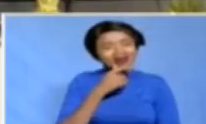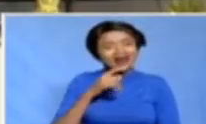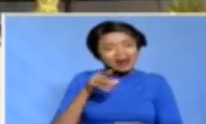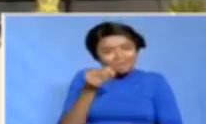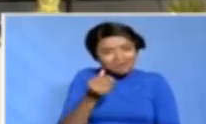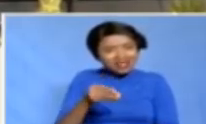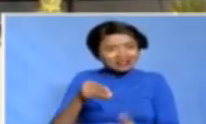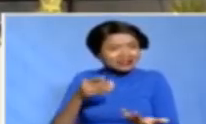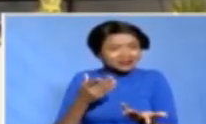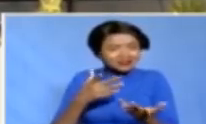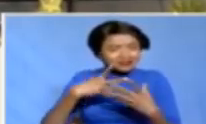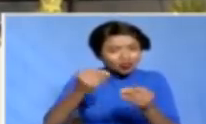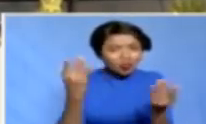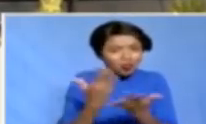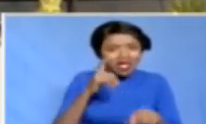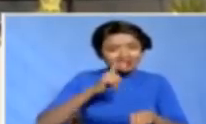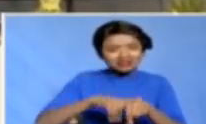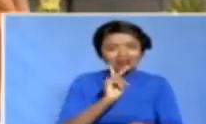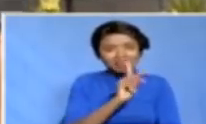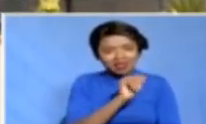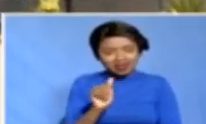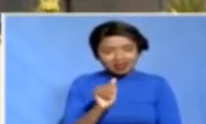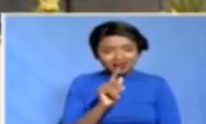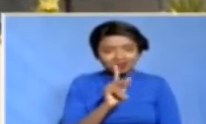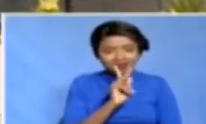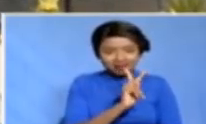KQ starts making profit off of the back of